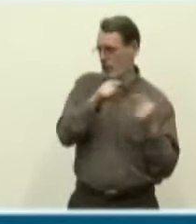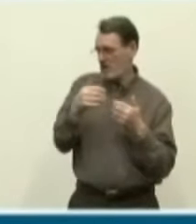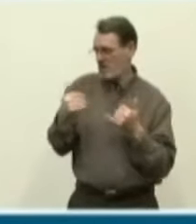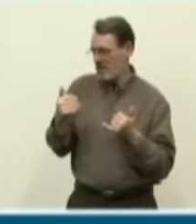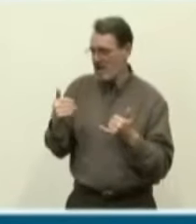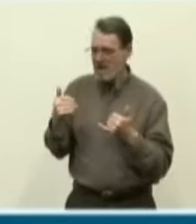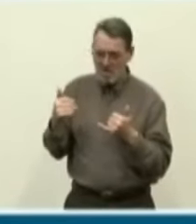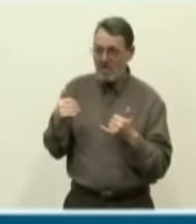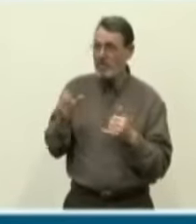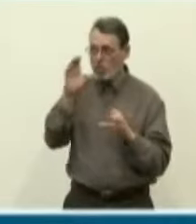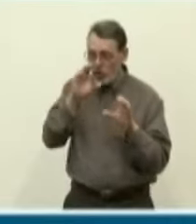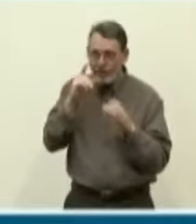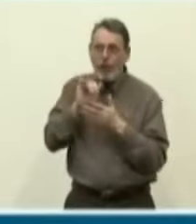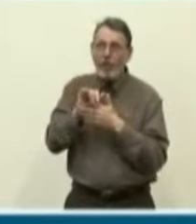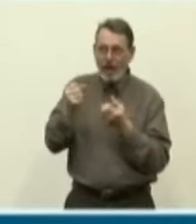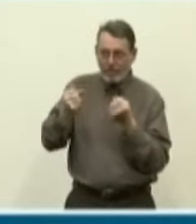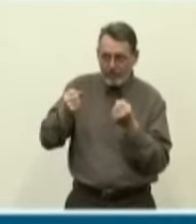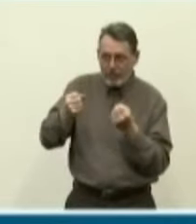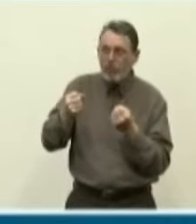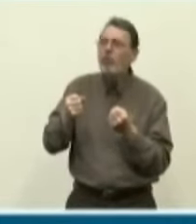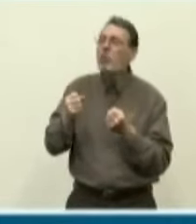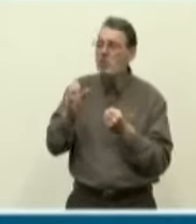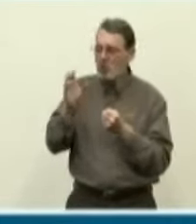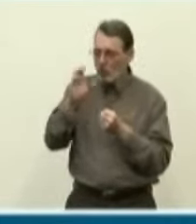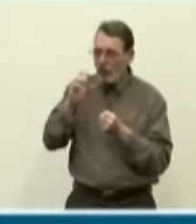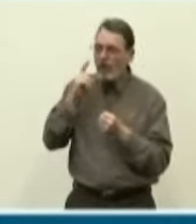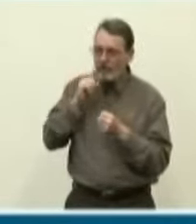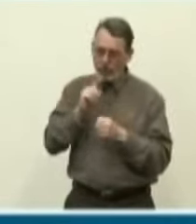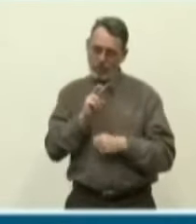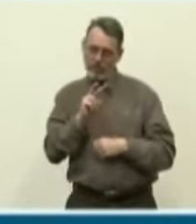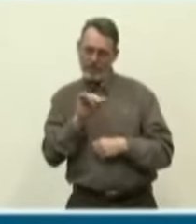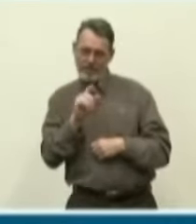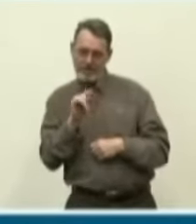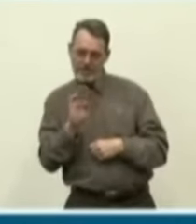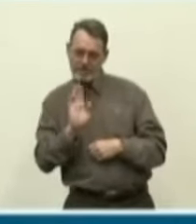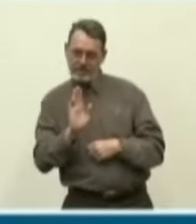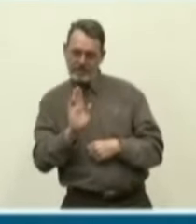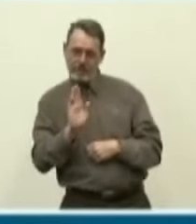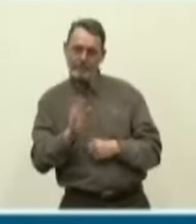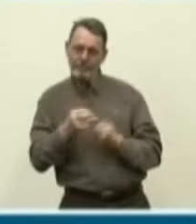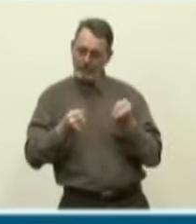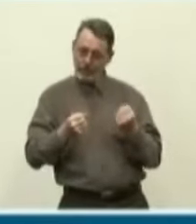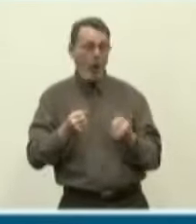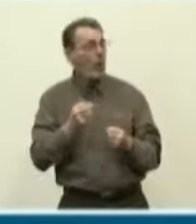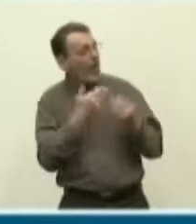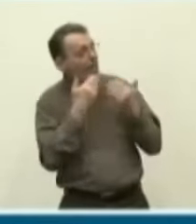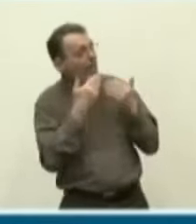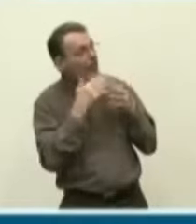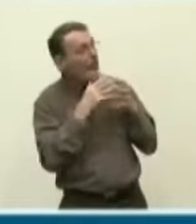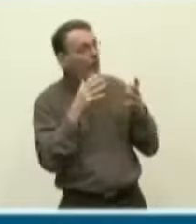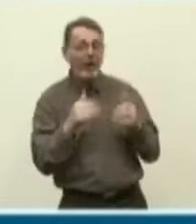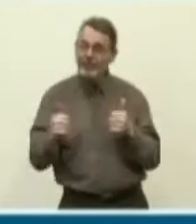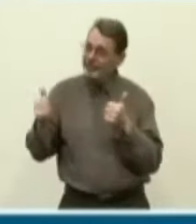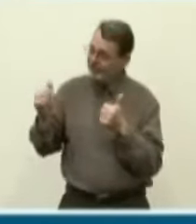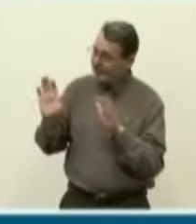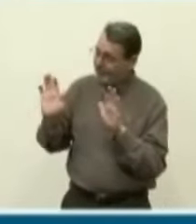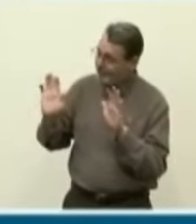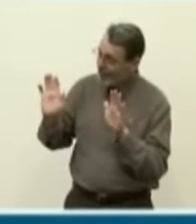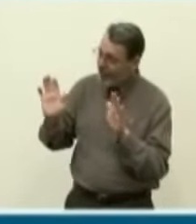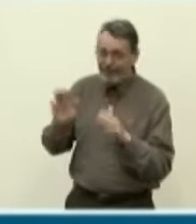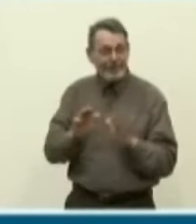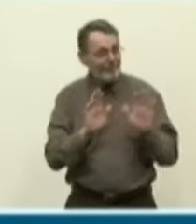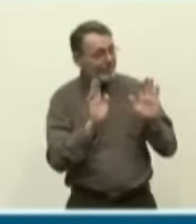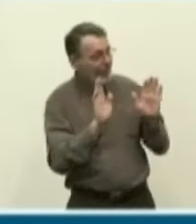find the vehicle, and then we'll be looking for the victim vehicle. All right. Thank you very much. Bye-bye. You're welcome. Yep.